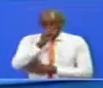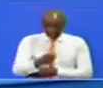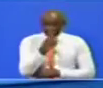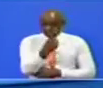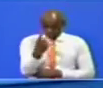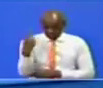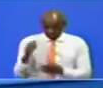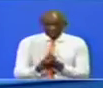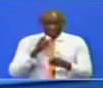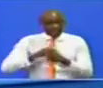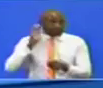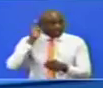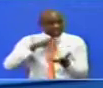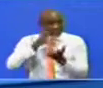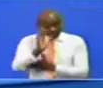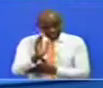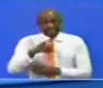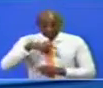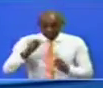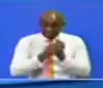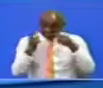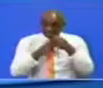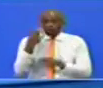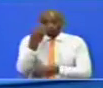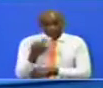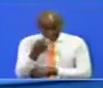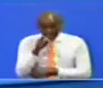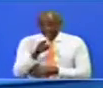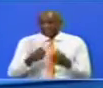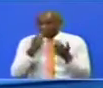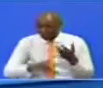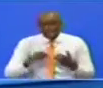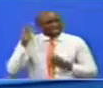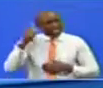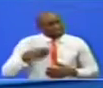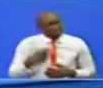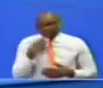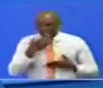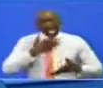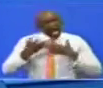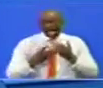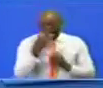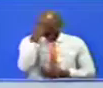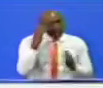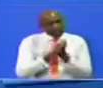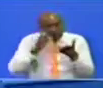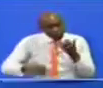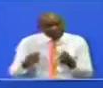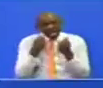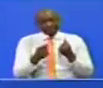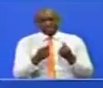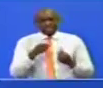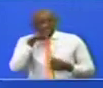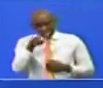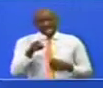The mention of their case will now be on the 16th of March. Well, this comes as Kenyans continue to express their outrage following the revelations of an